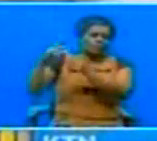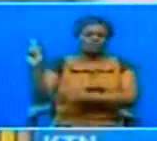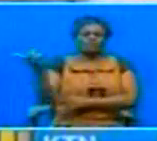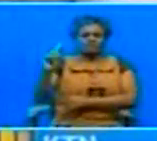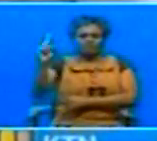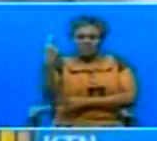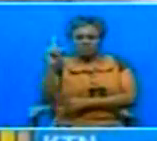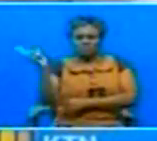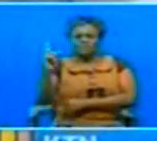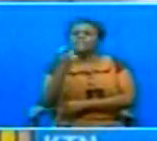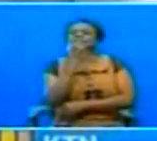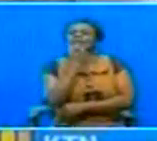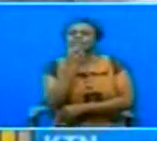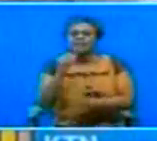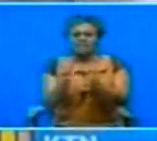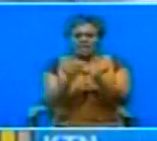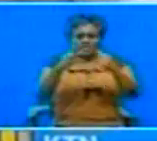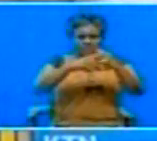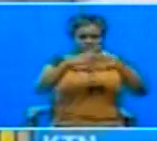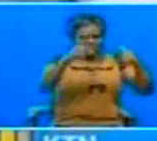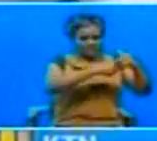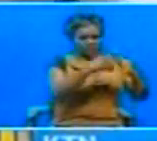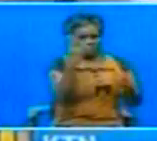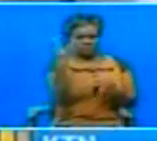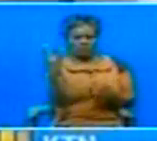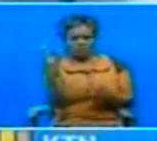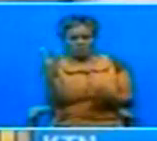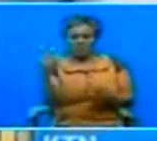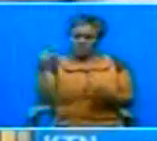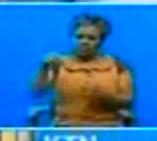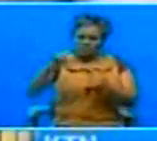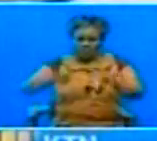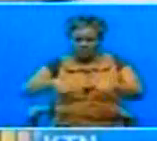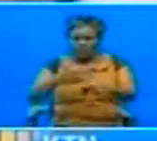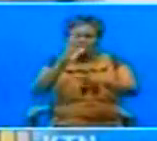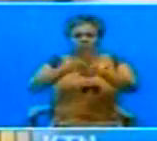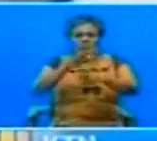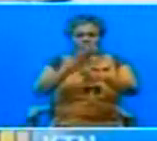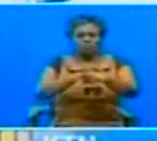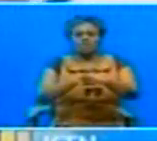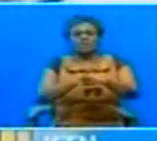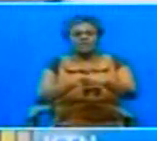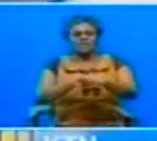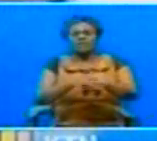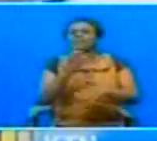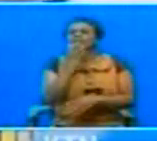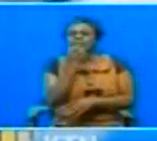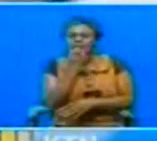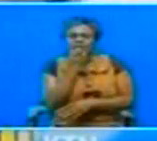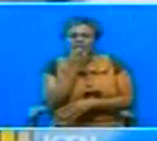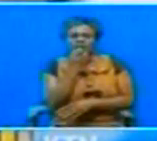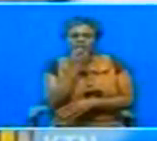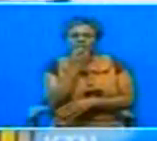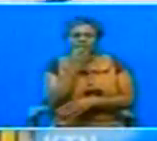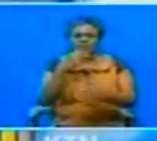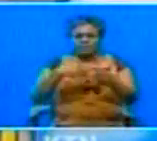first president Kenyatta in 1964. In fact, he gave some boot, call of Basmangi, to Kenyatta as a